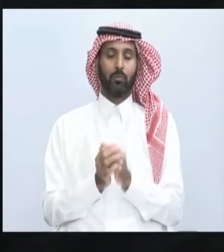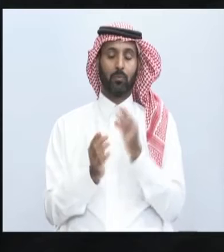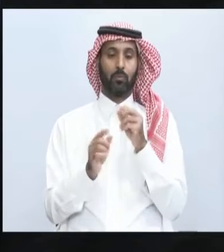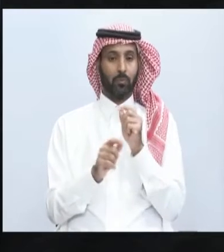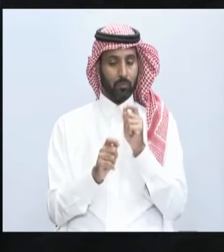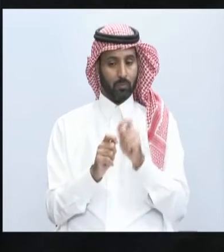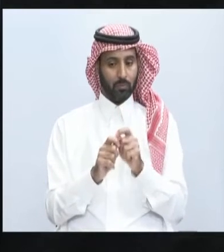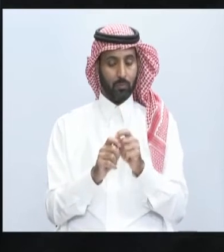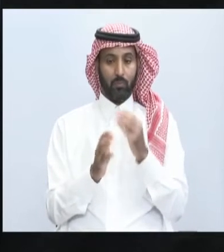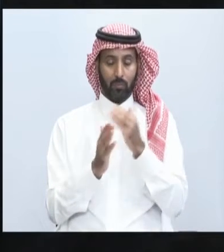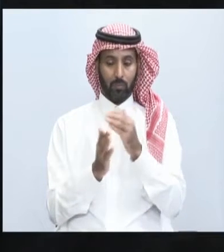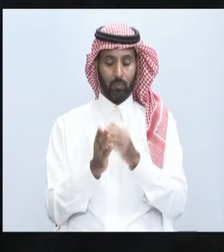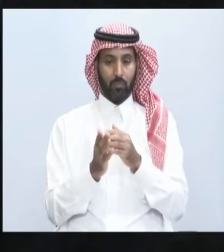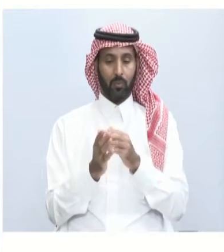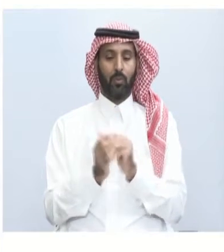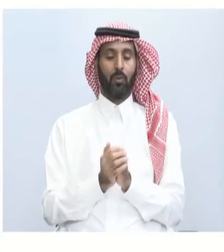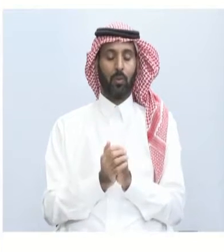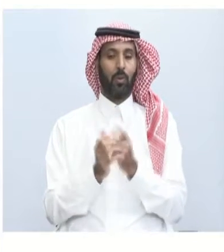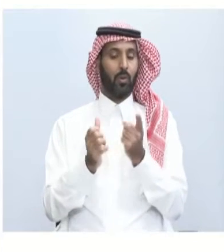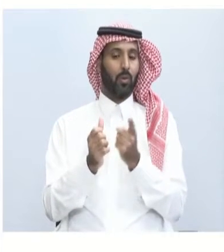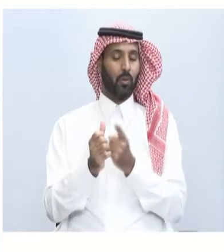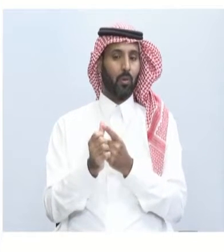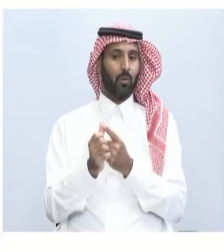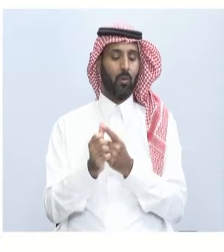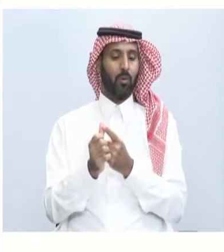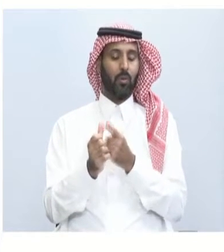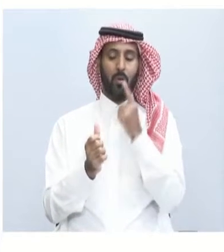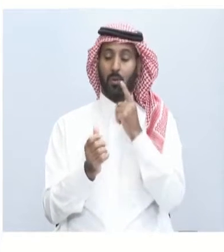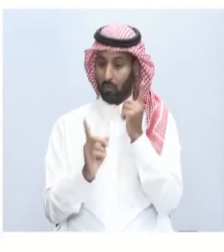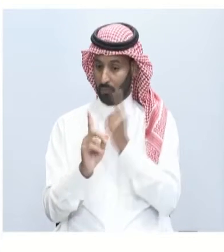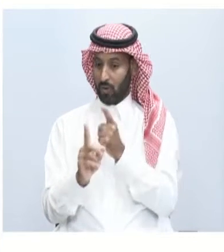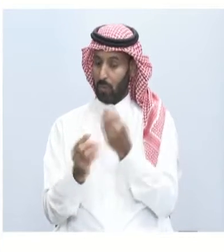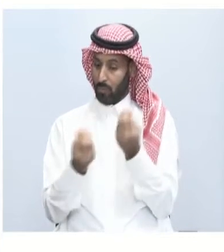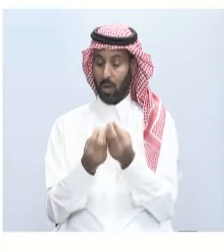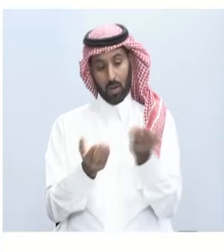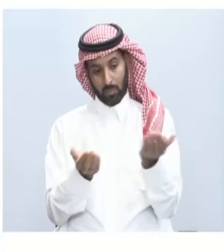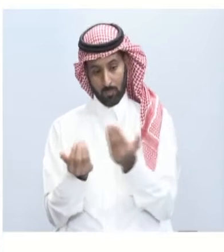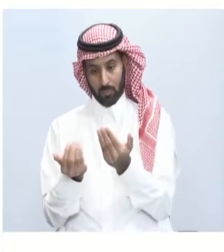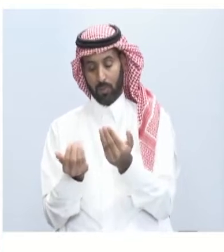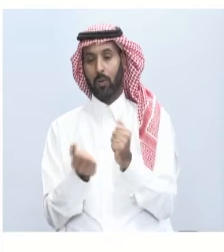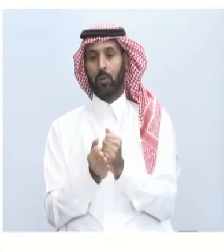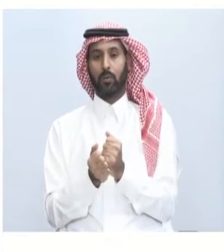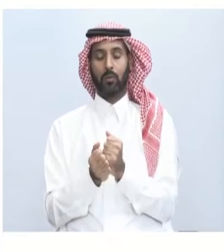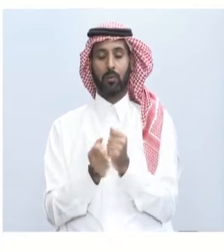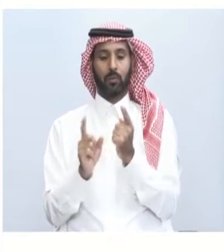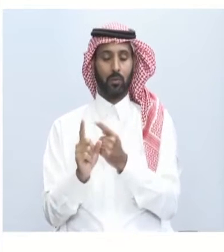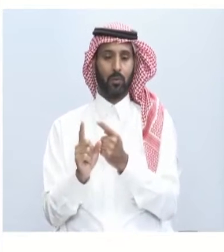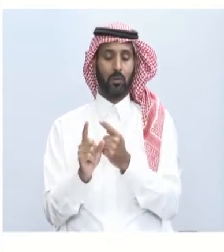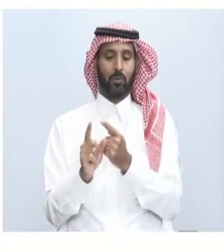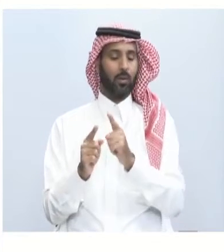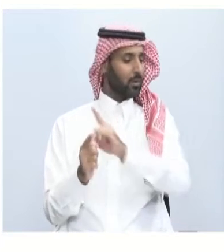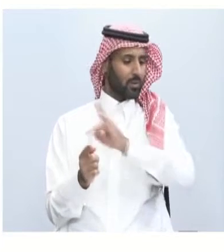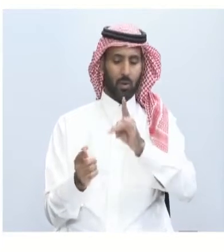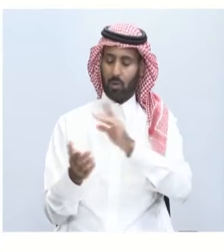us some instructions. For example, follow me, this is the first instruction, and also